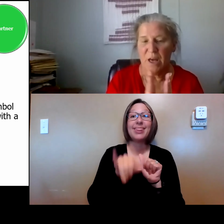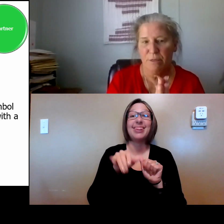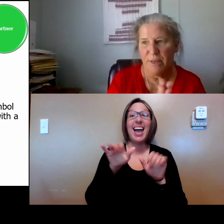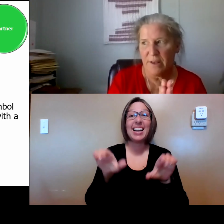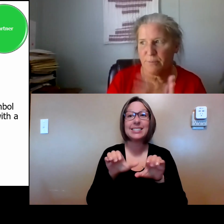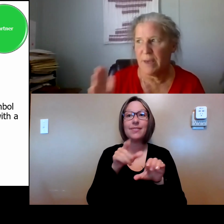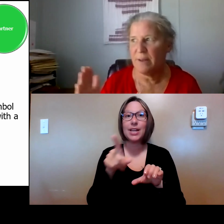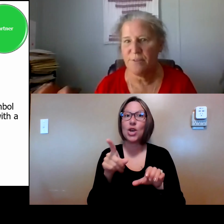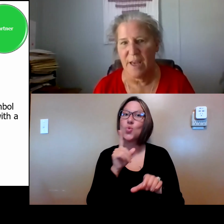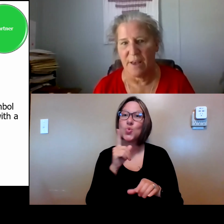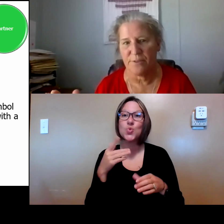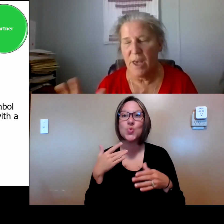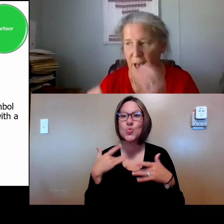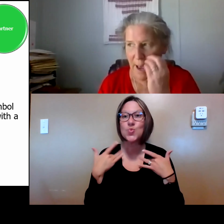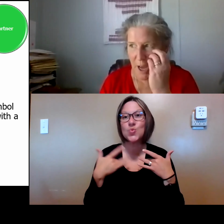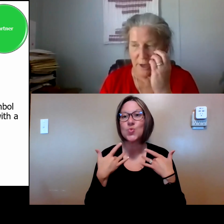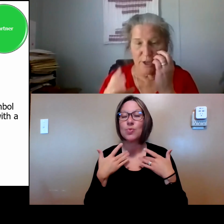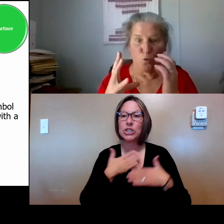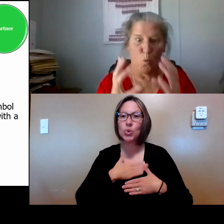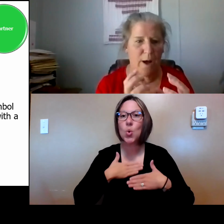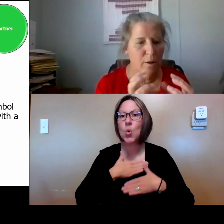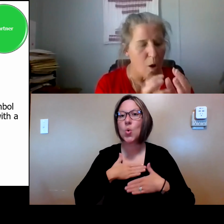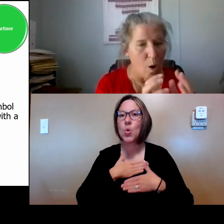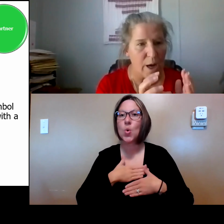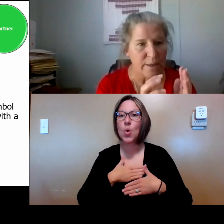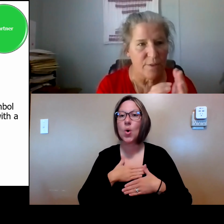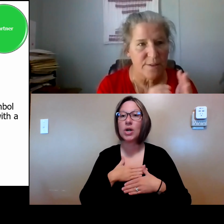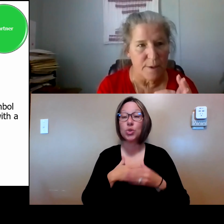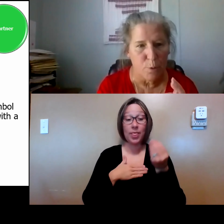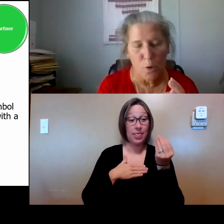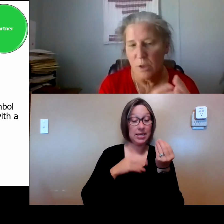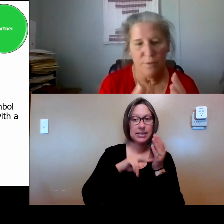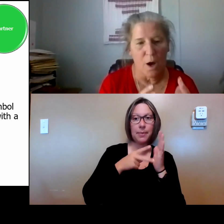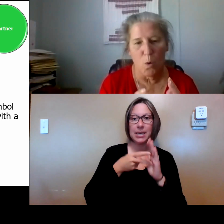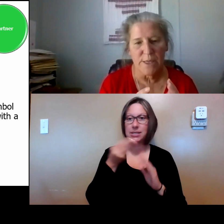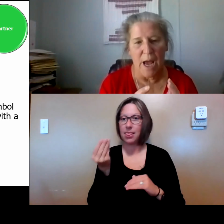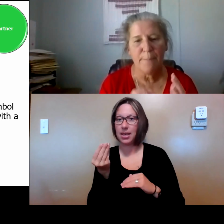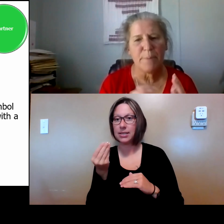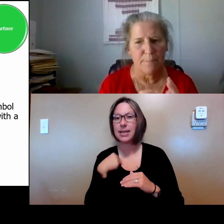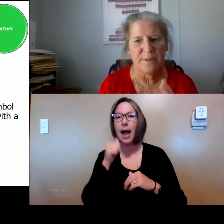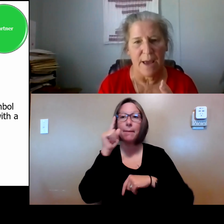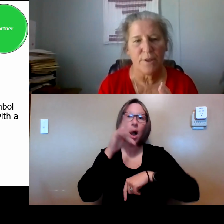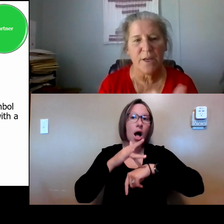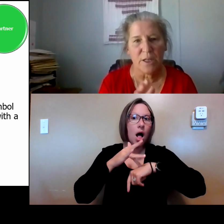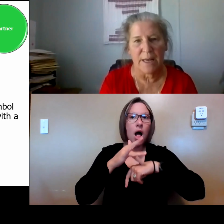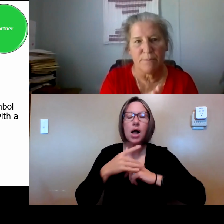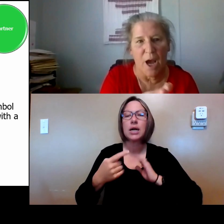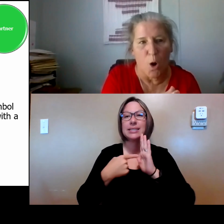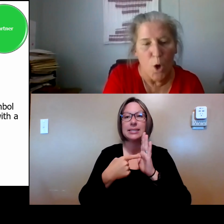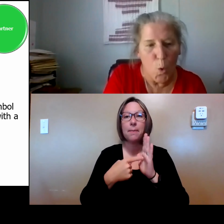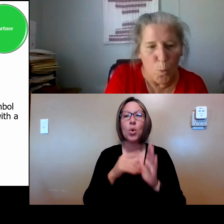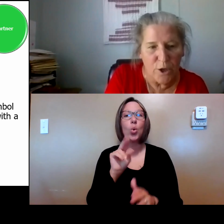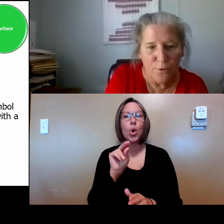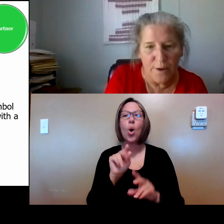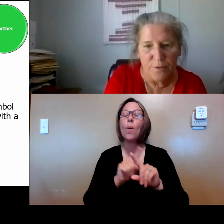them this means this. I'm not going to dwell on this symbol the whole time, but I'm definitely going to let them